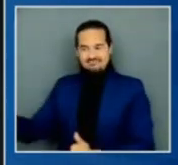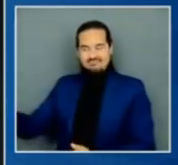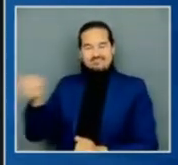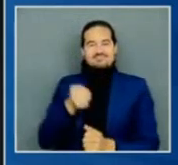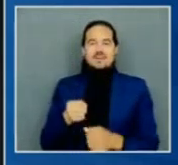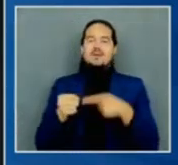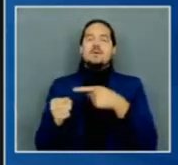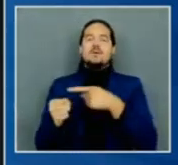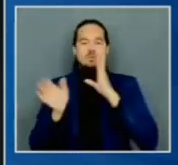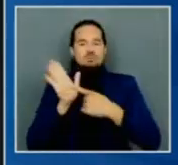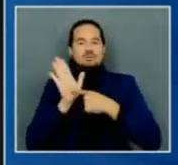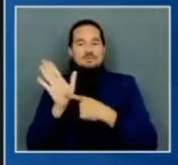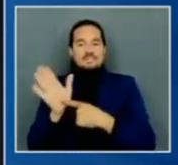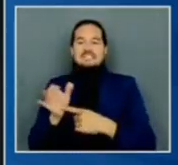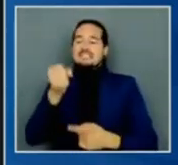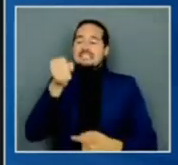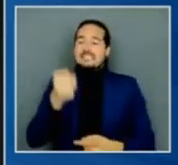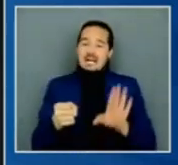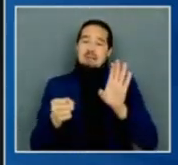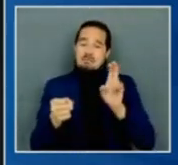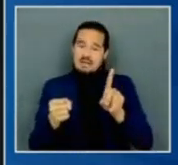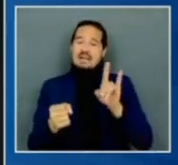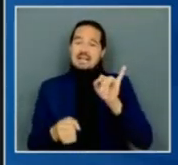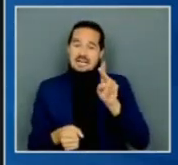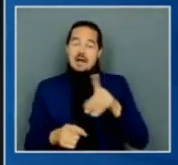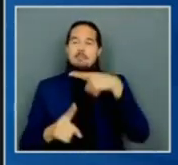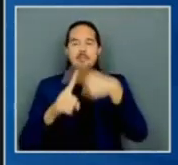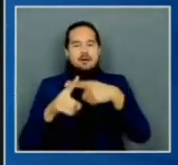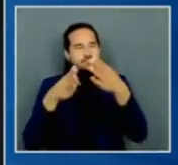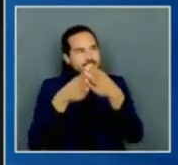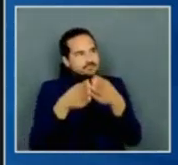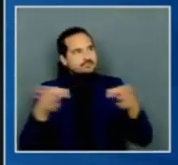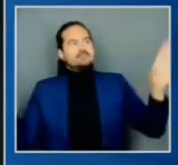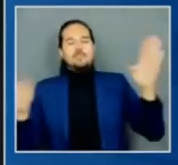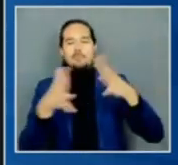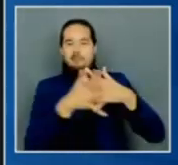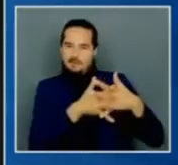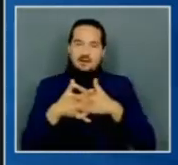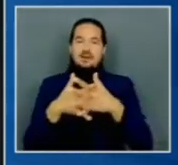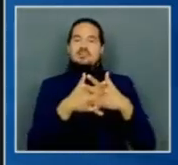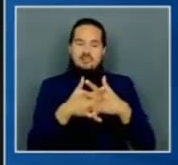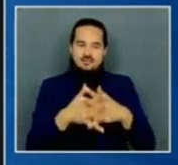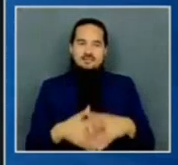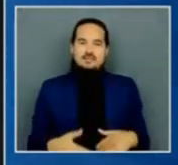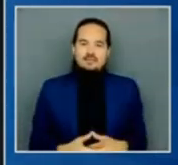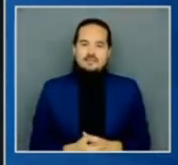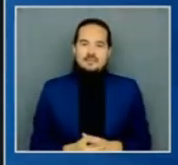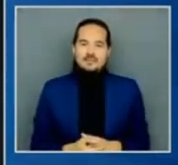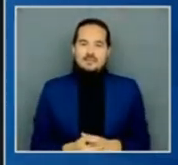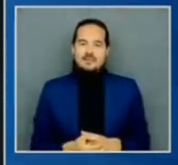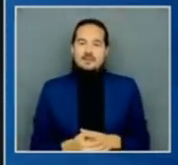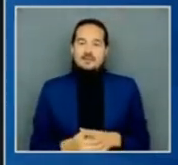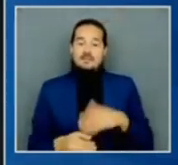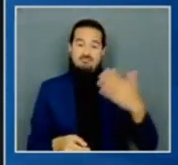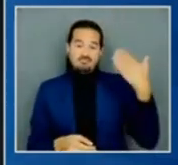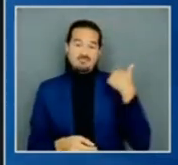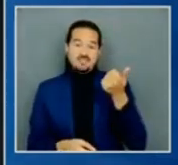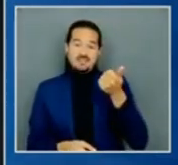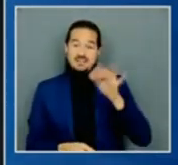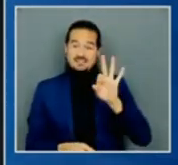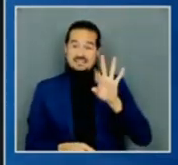just on behalf of the people of South Bend, but on behalf of the people across our nation. In 1966,